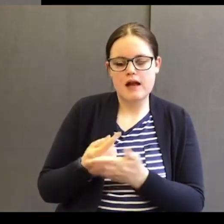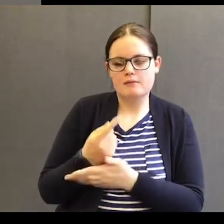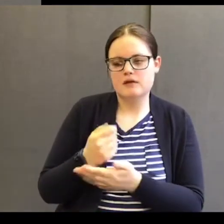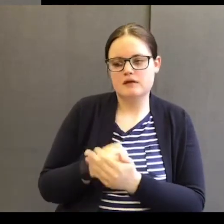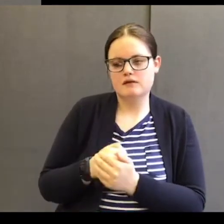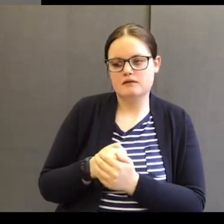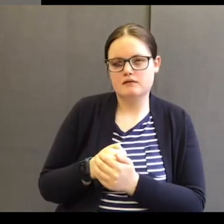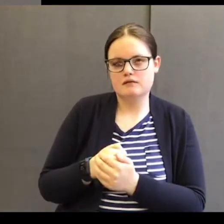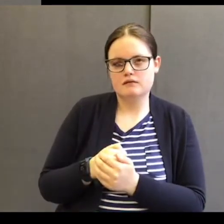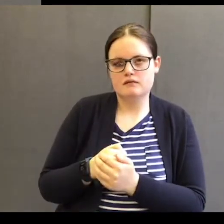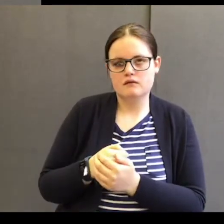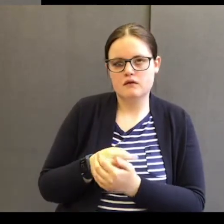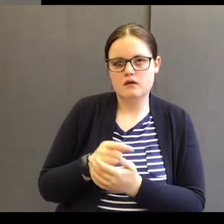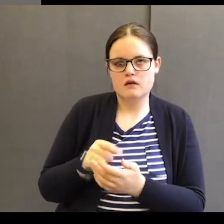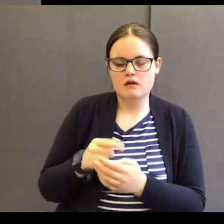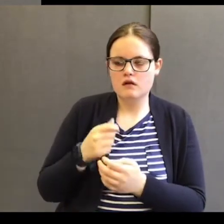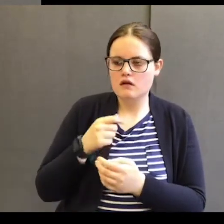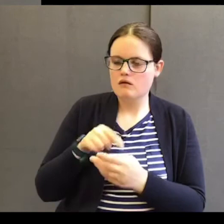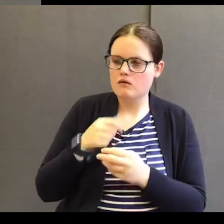be so.